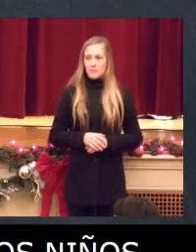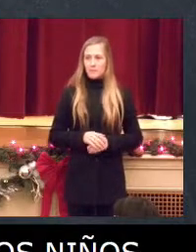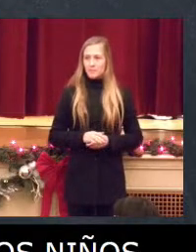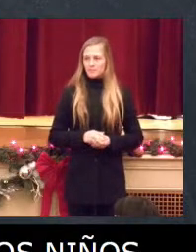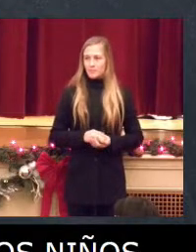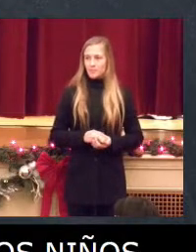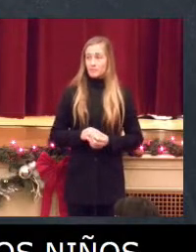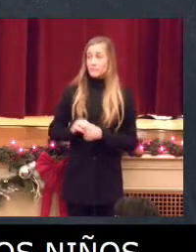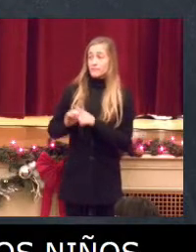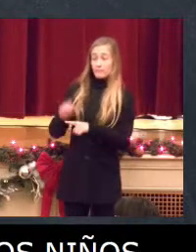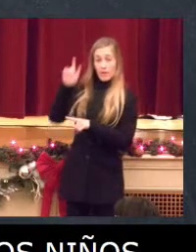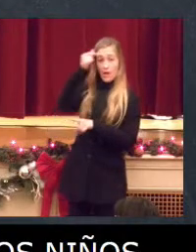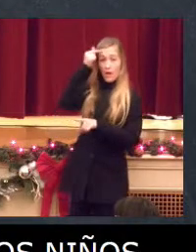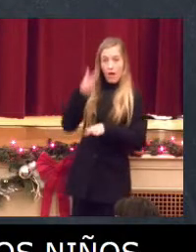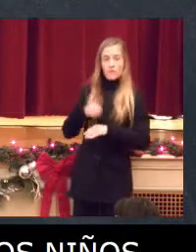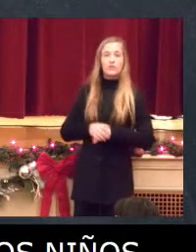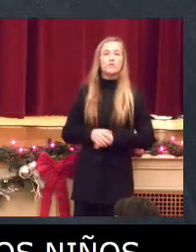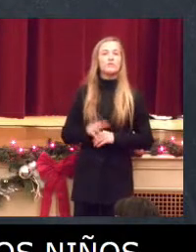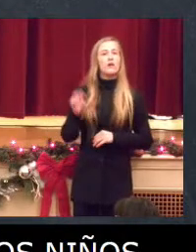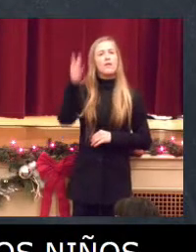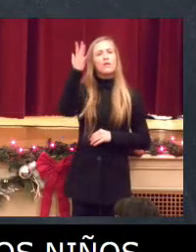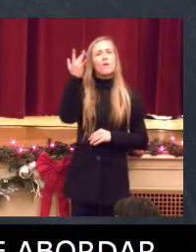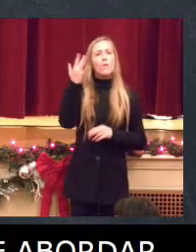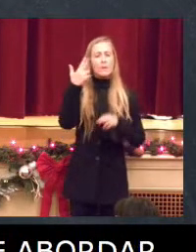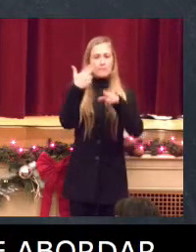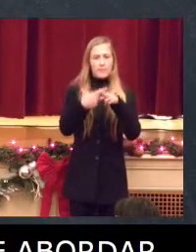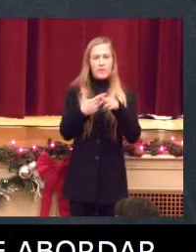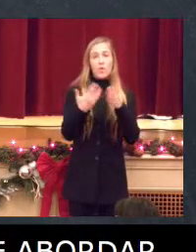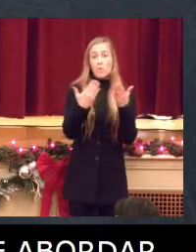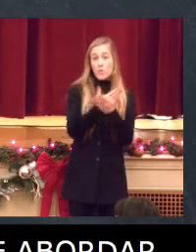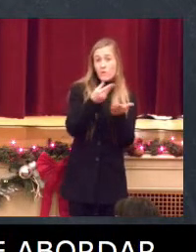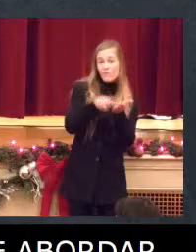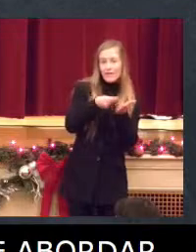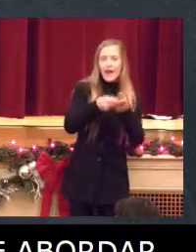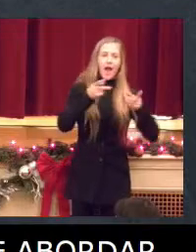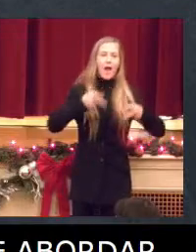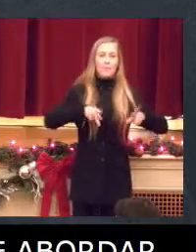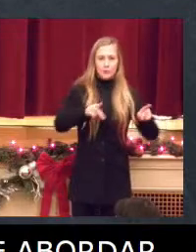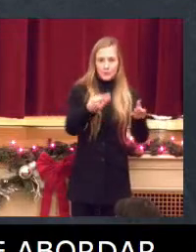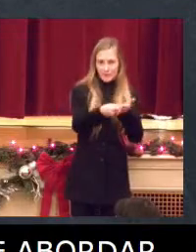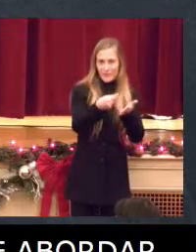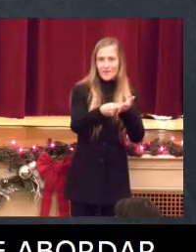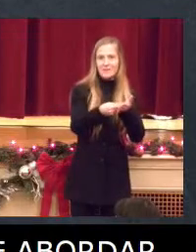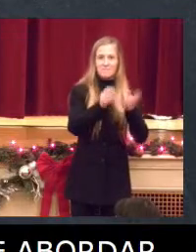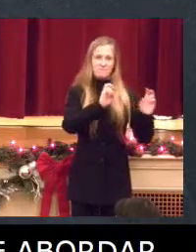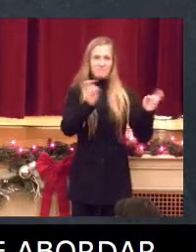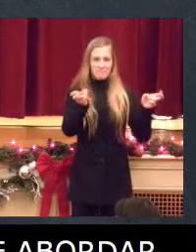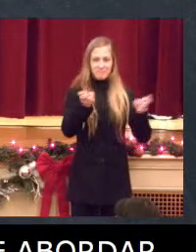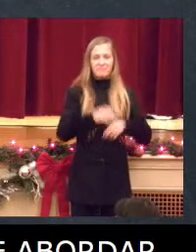And that's why we call our new funding mechanism opportunity funding, to focus on that